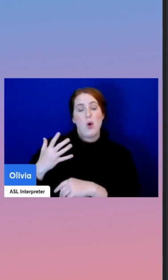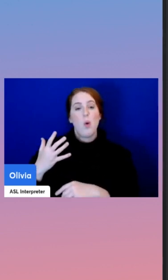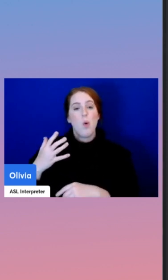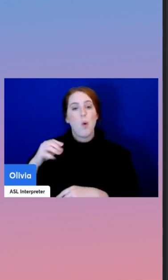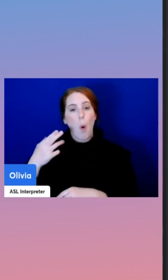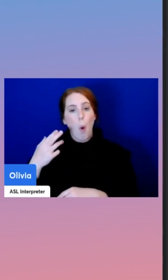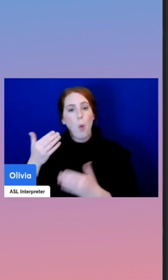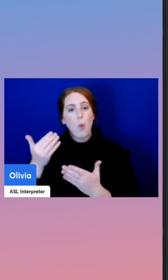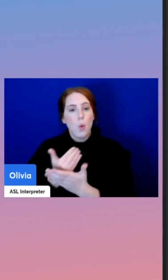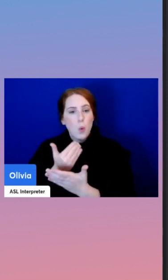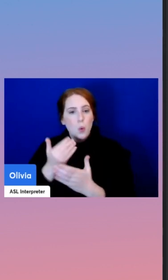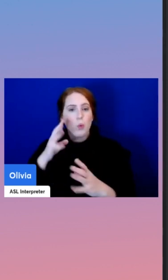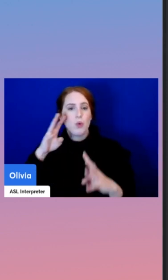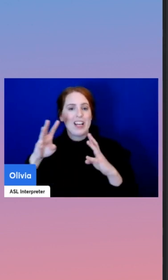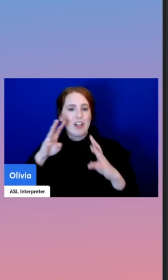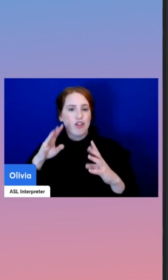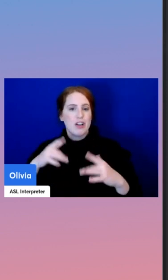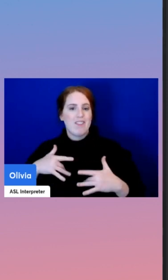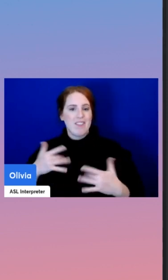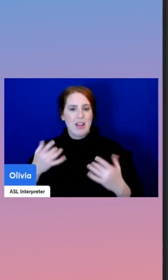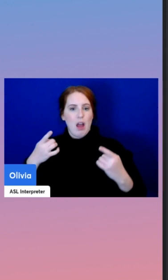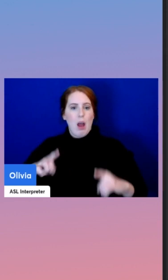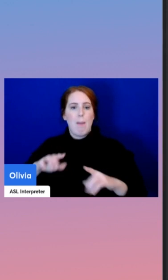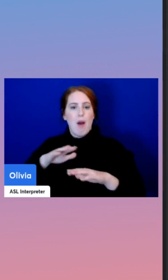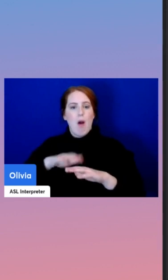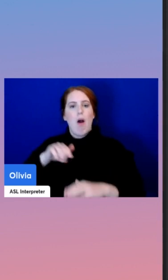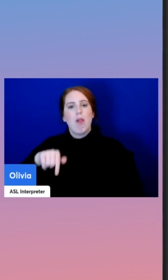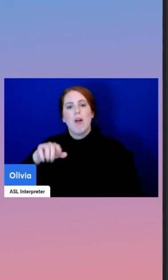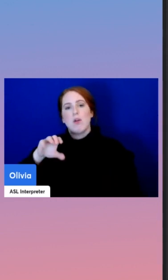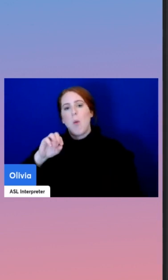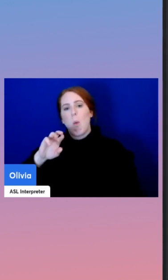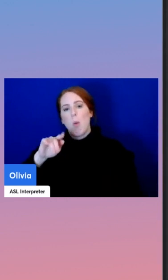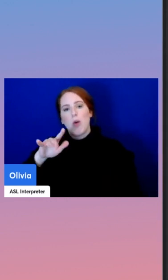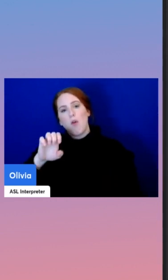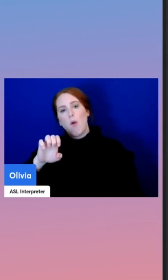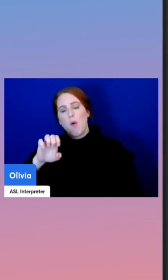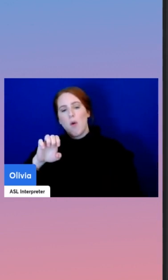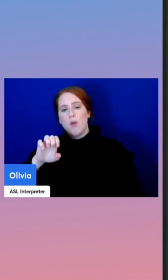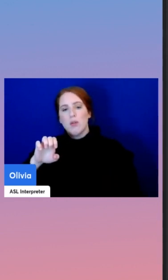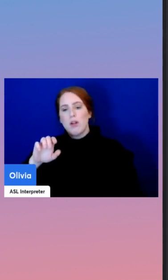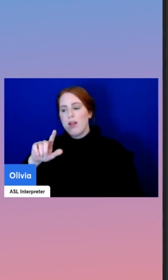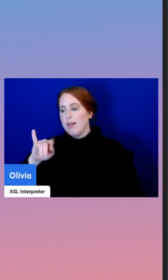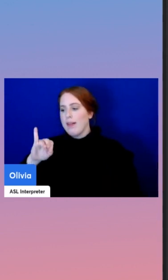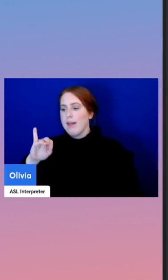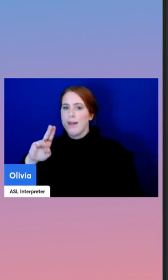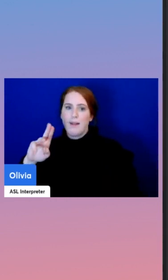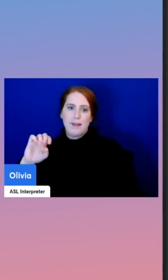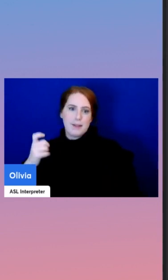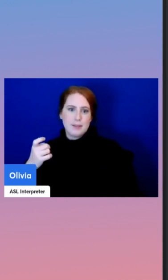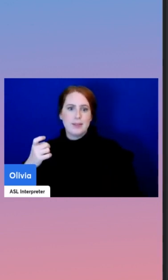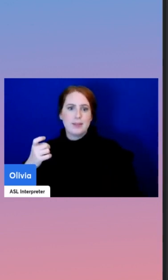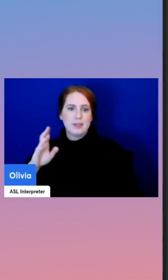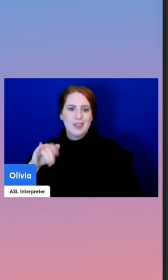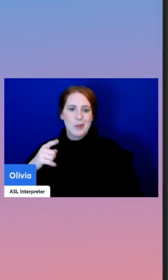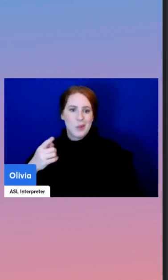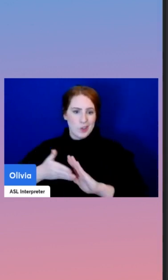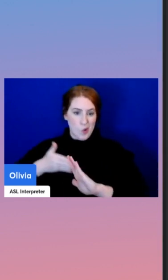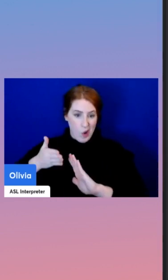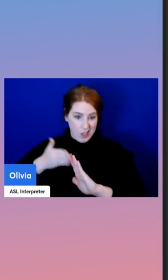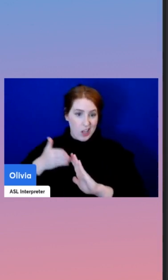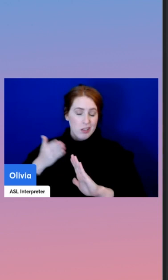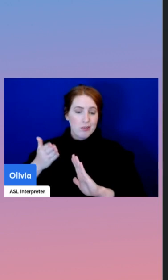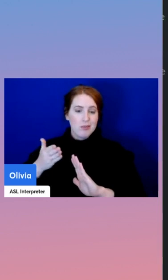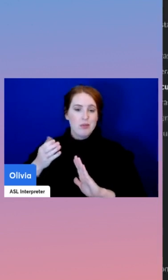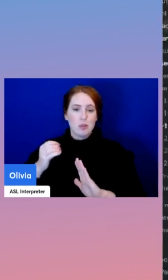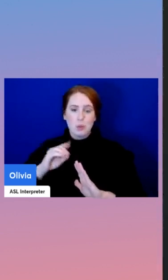creation event of the Oracle Enterprise Linux, which is running actually, and this is really cool to be